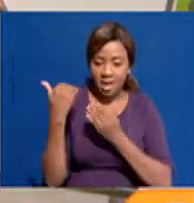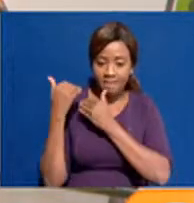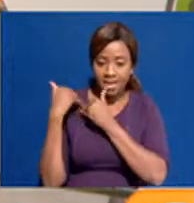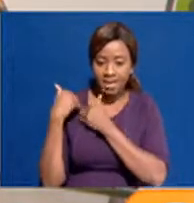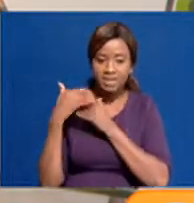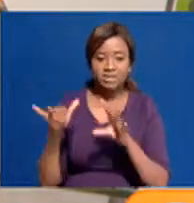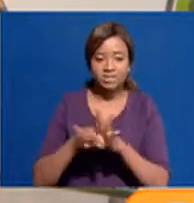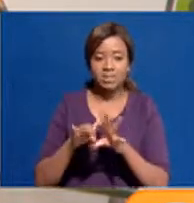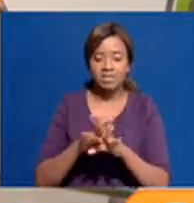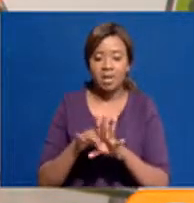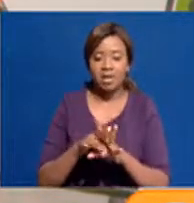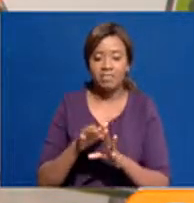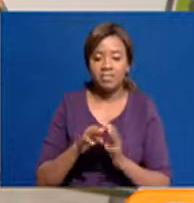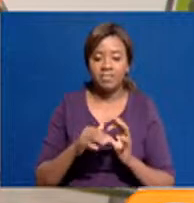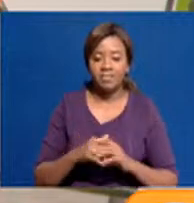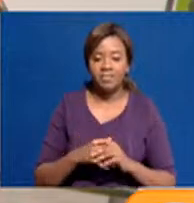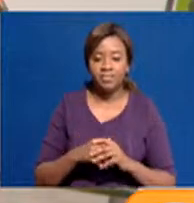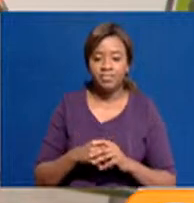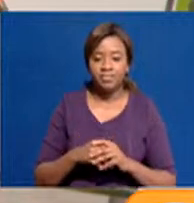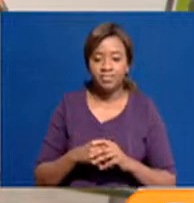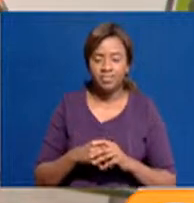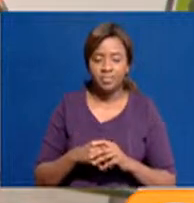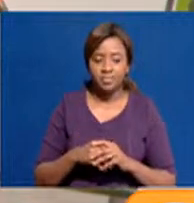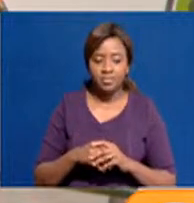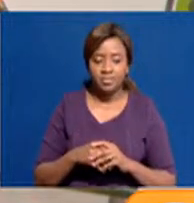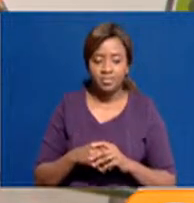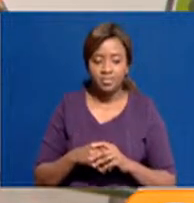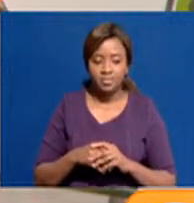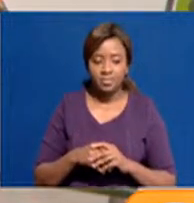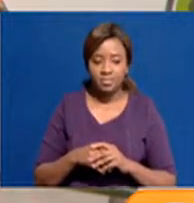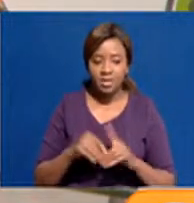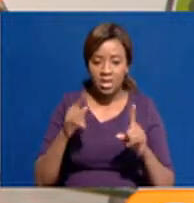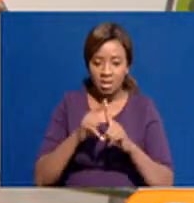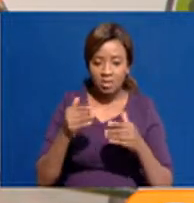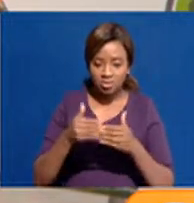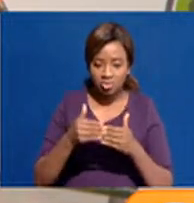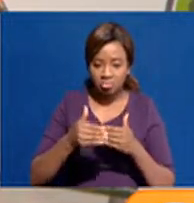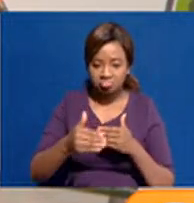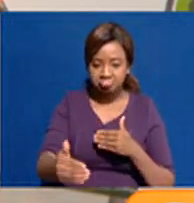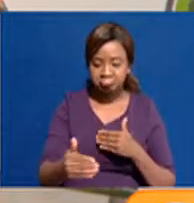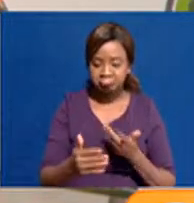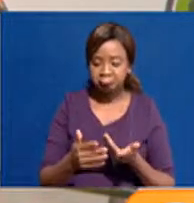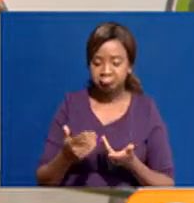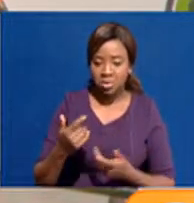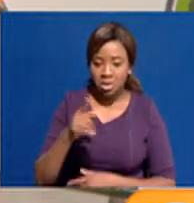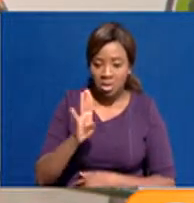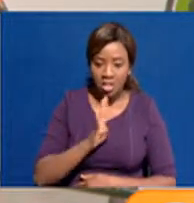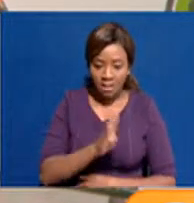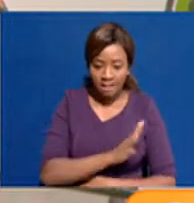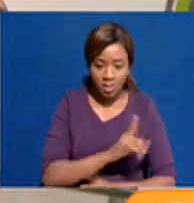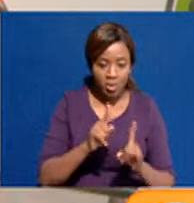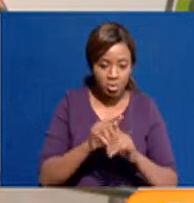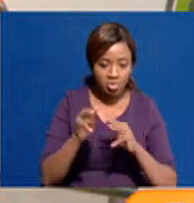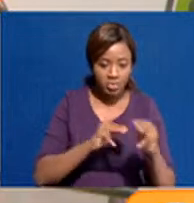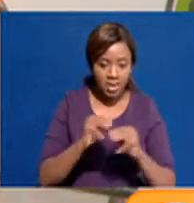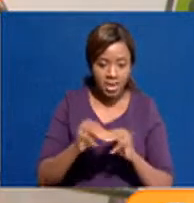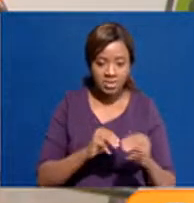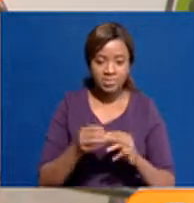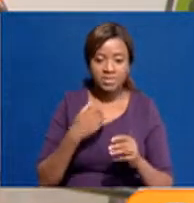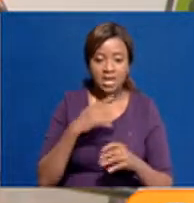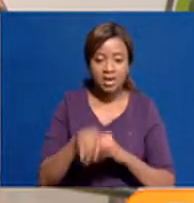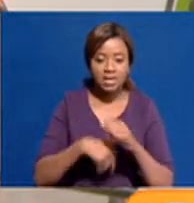member from inception to exit. And going forward, the board and management are putting every